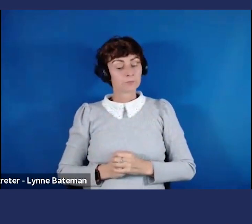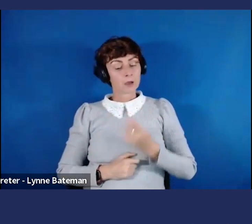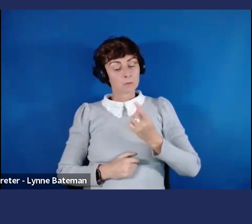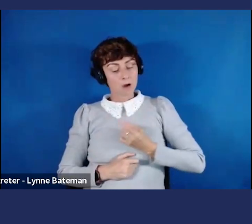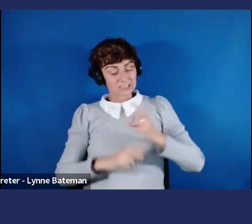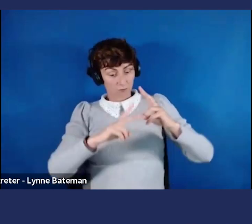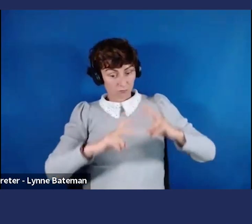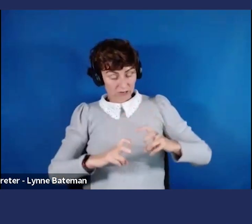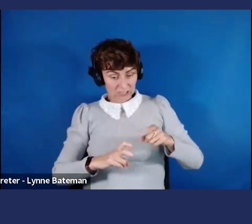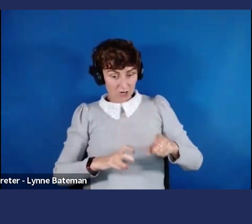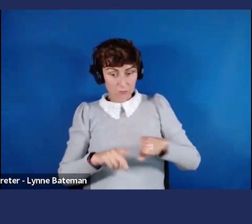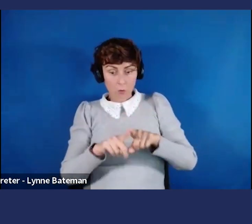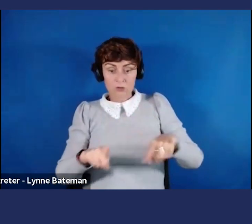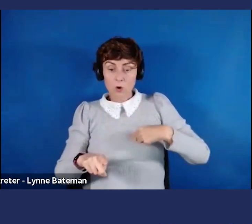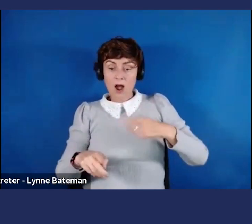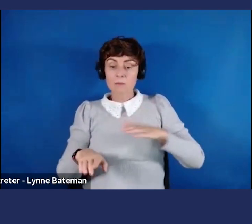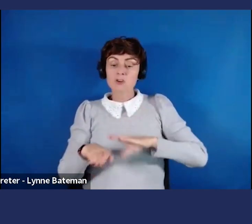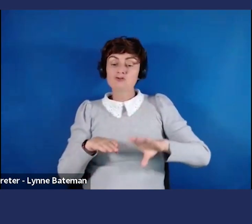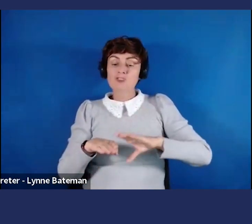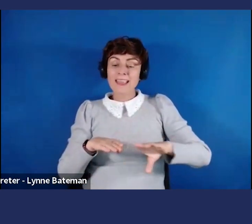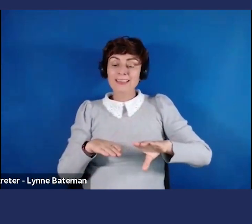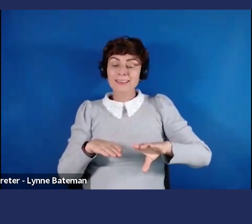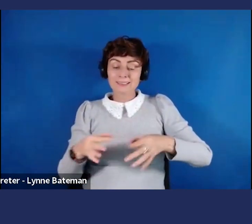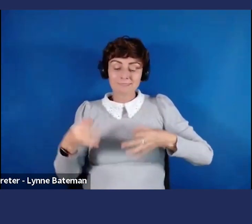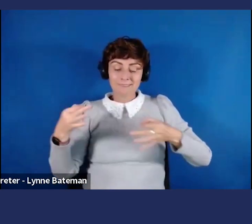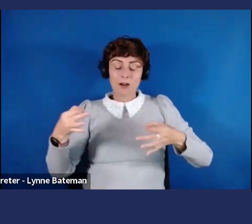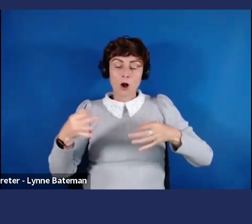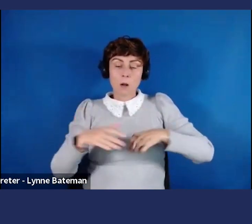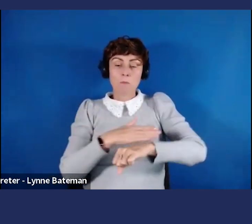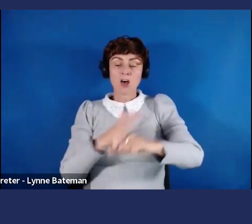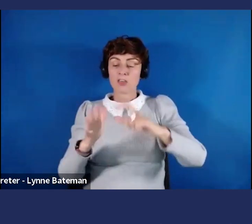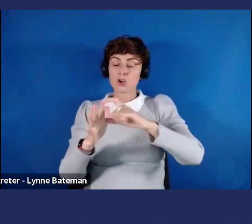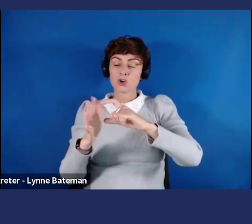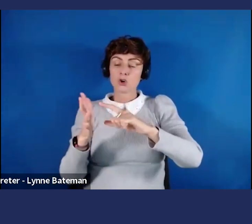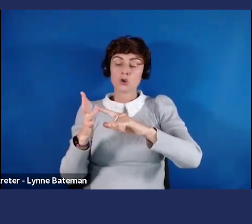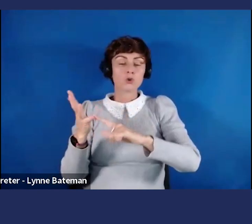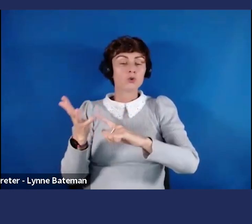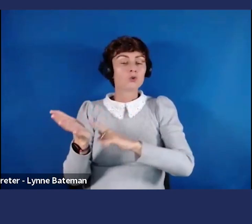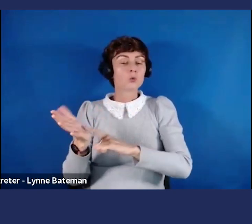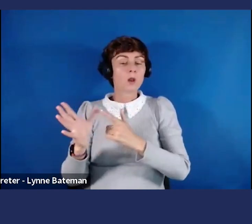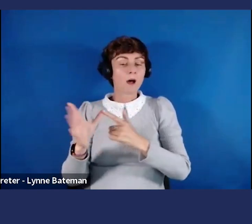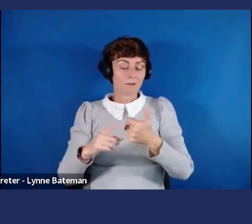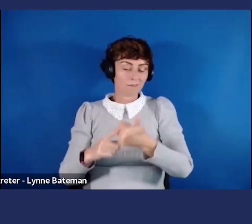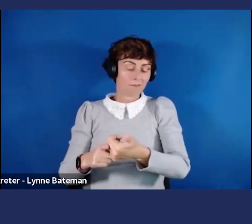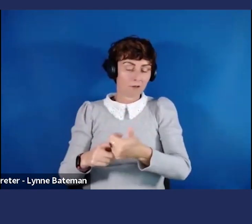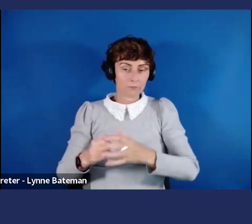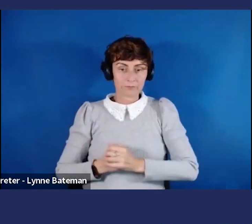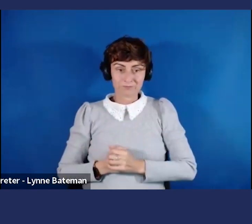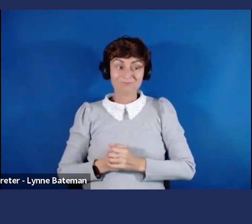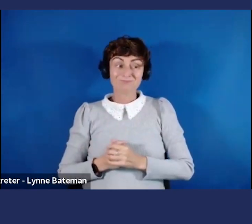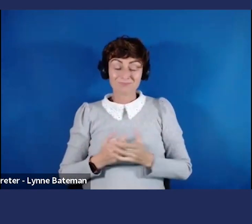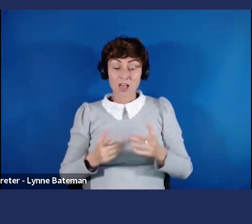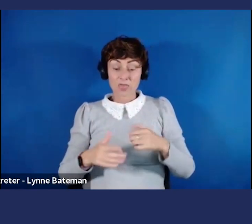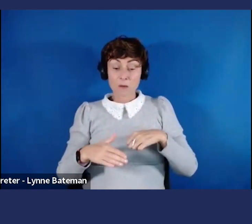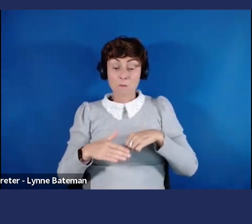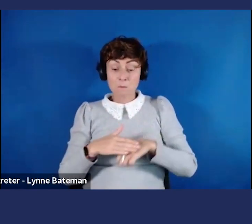trained as a birth doula. And so speaking with that hat on, I can't underestimate the importance of birth as